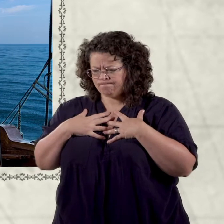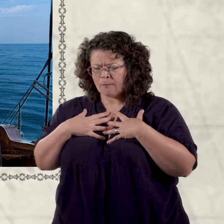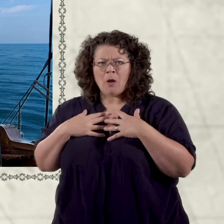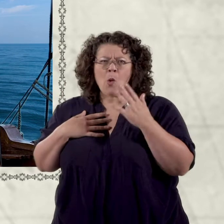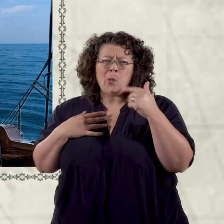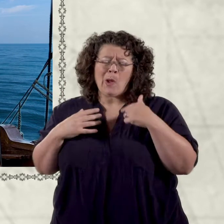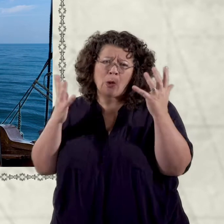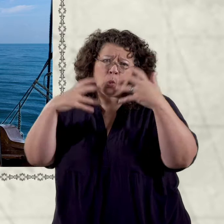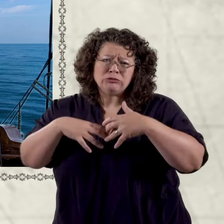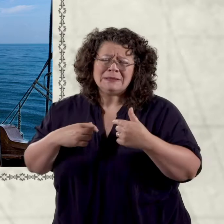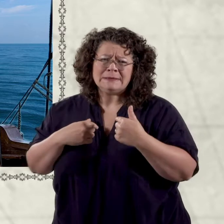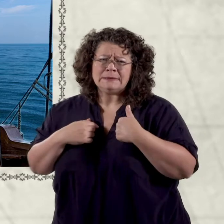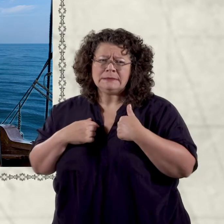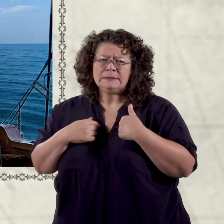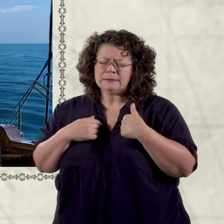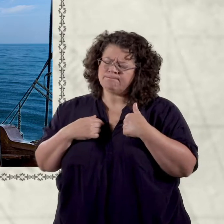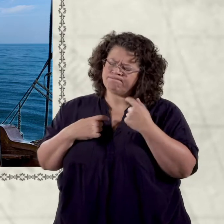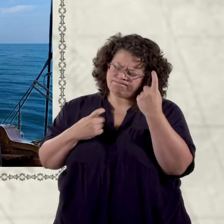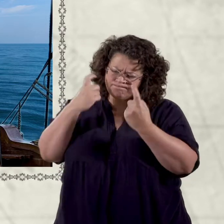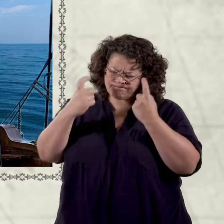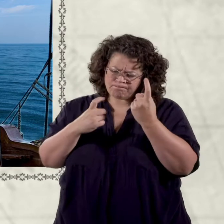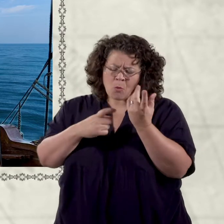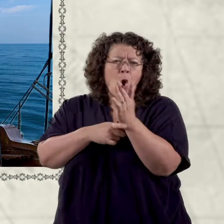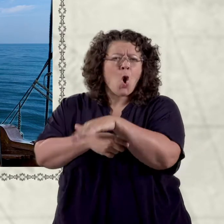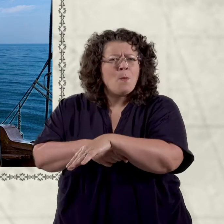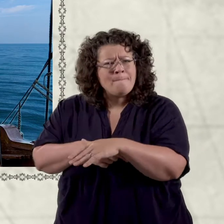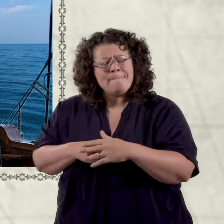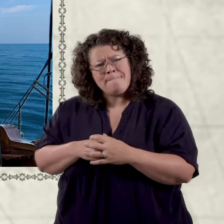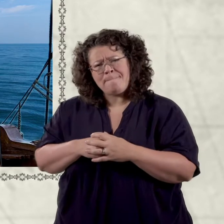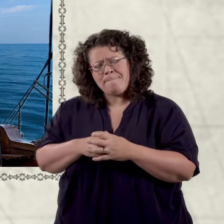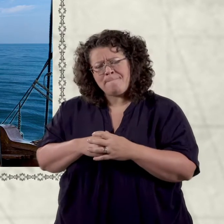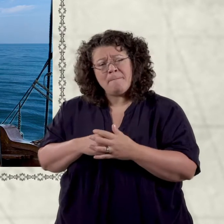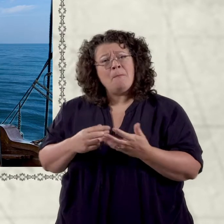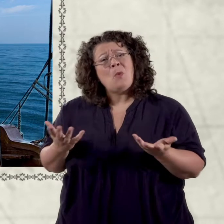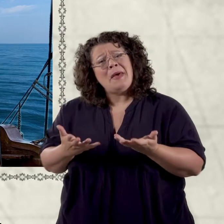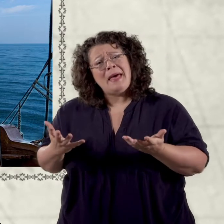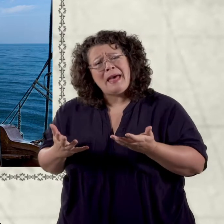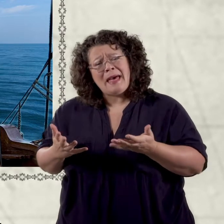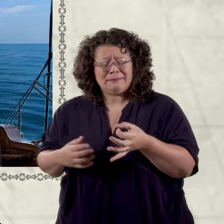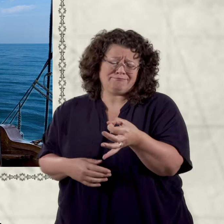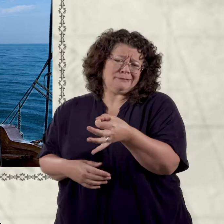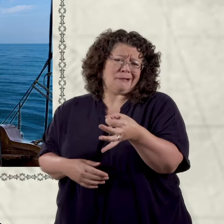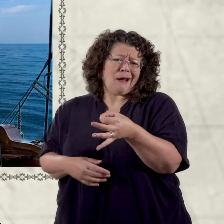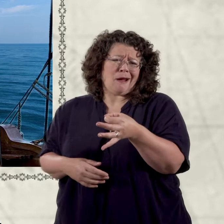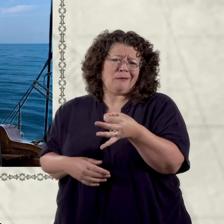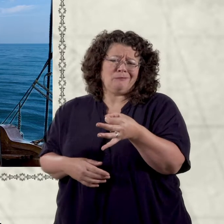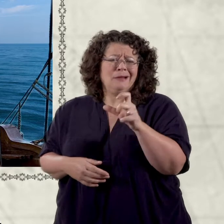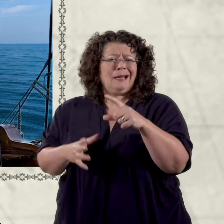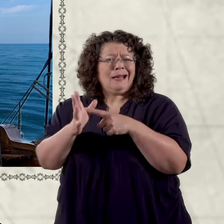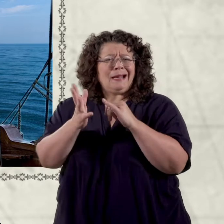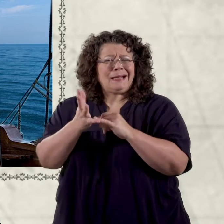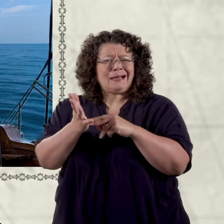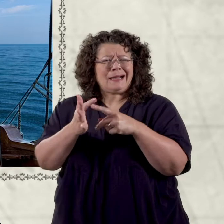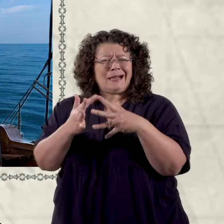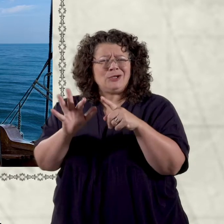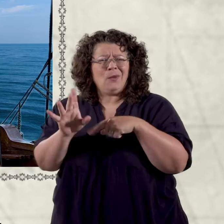When I'm worried, I start to worry and think about my home. You see, I'm from